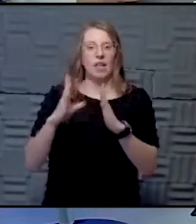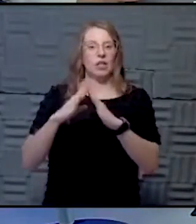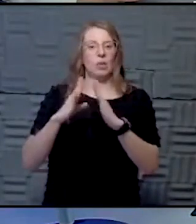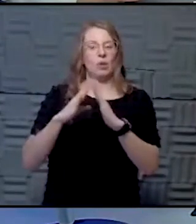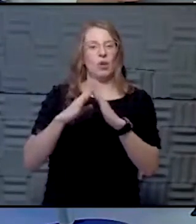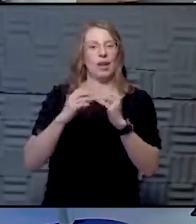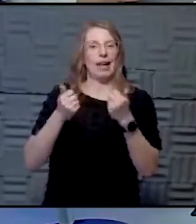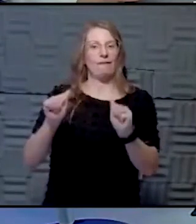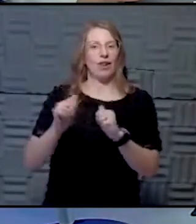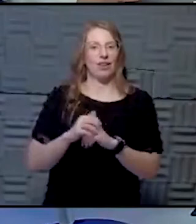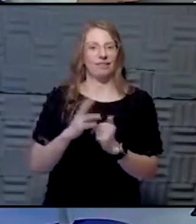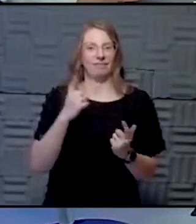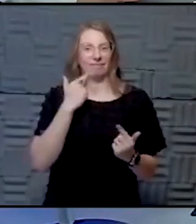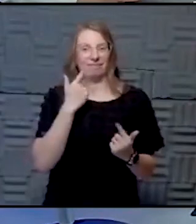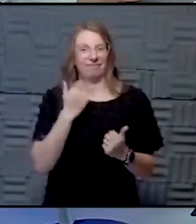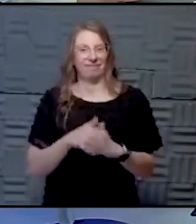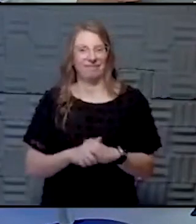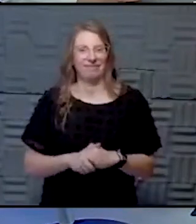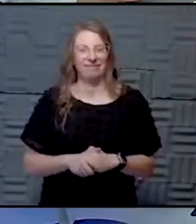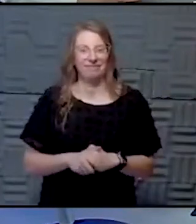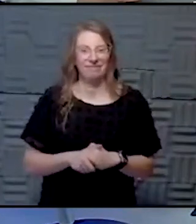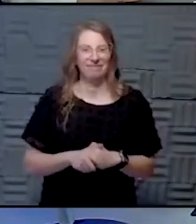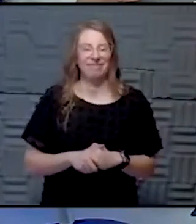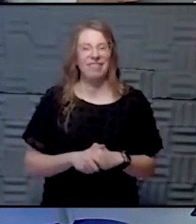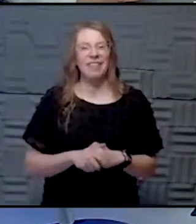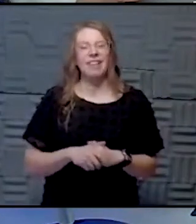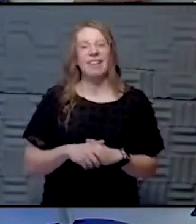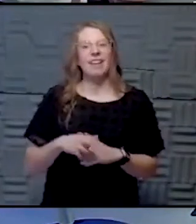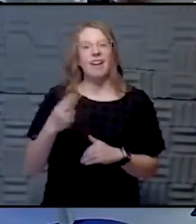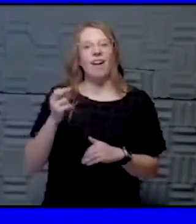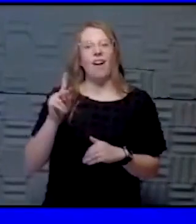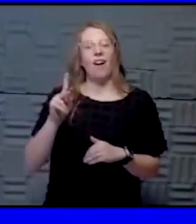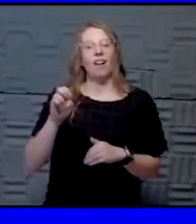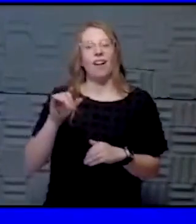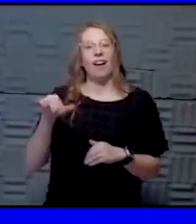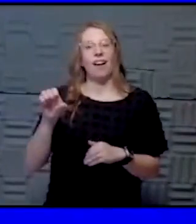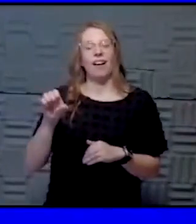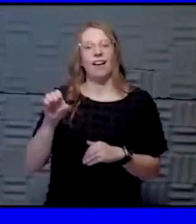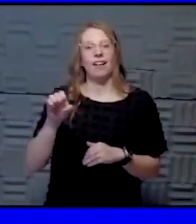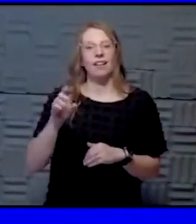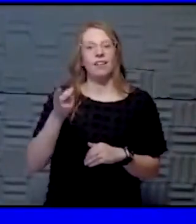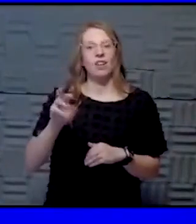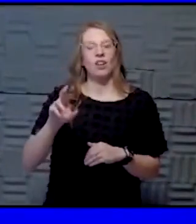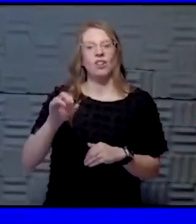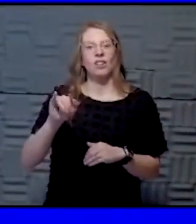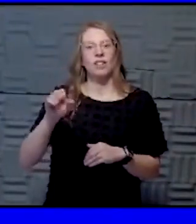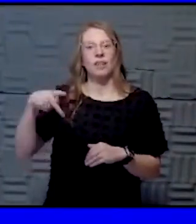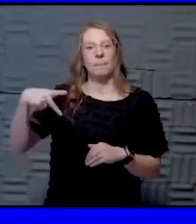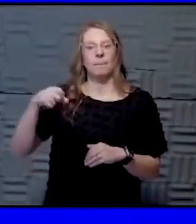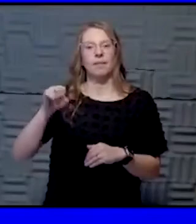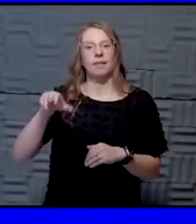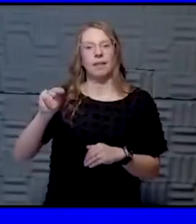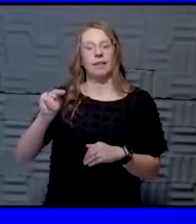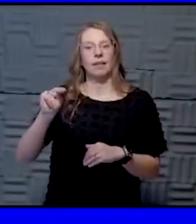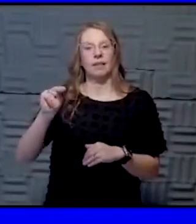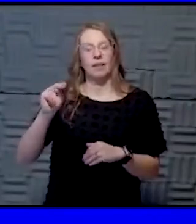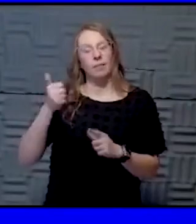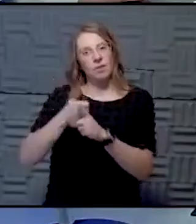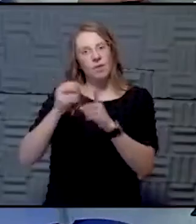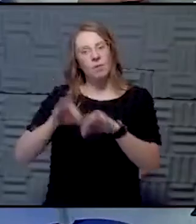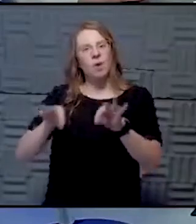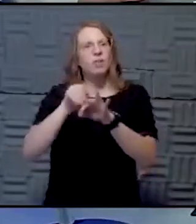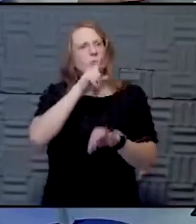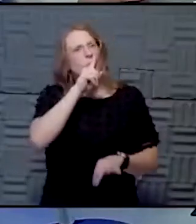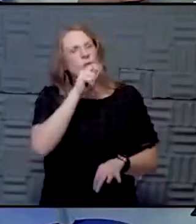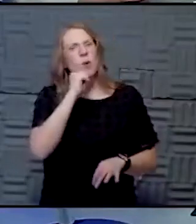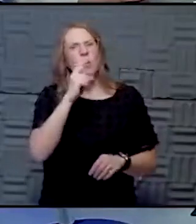effort, let me tell you. Yeah, it is. All right, Hawkeye, final thoughts The for Dr. today. Simpson is a big deal. He's, it's going to be Don't tell awesome. him that. And I'm not going to